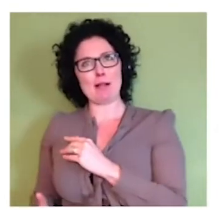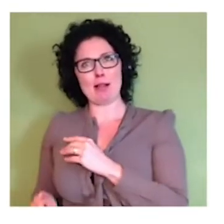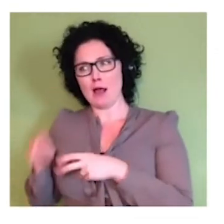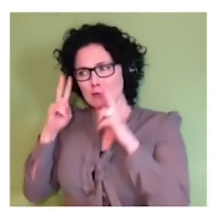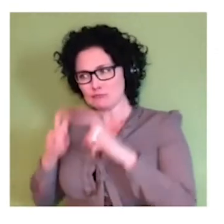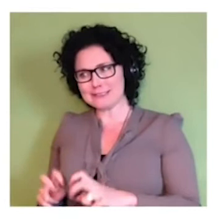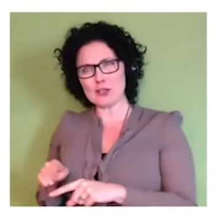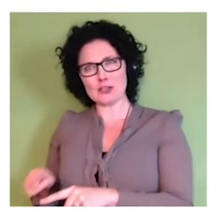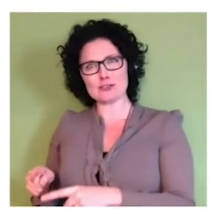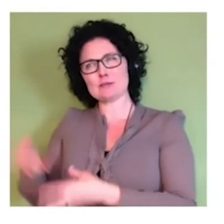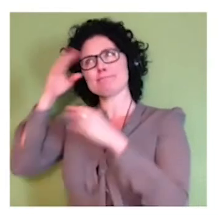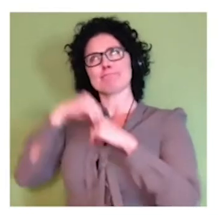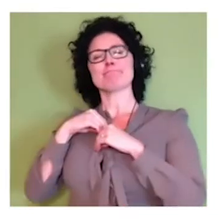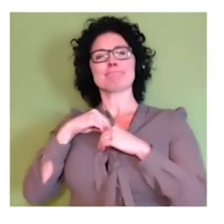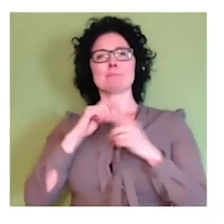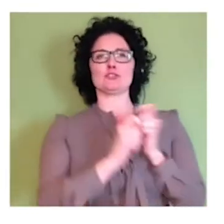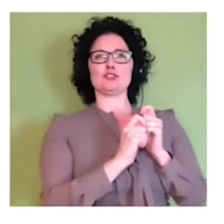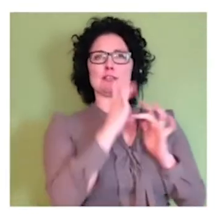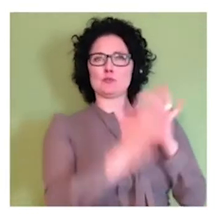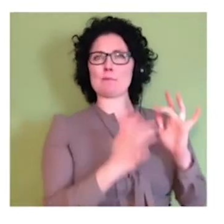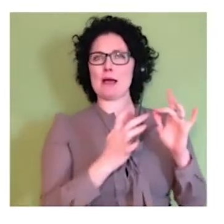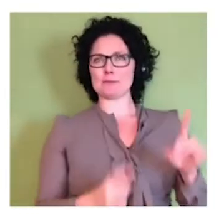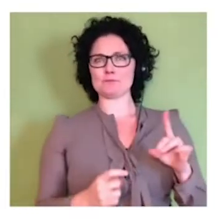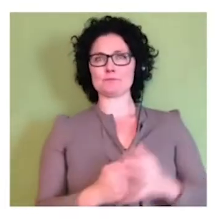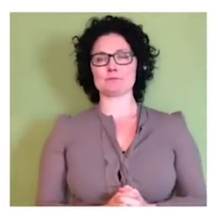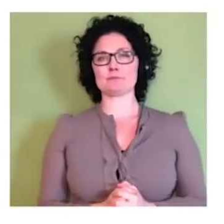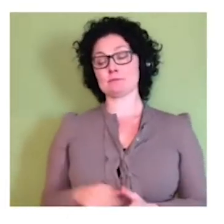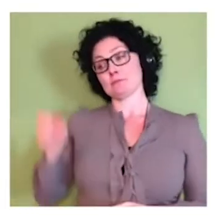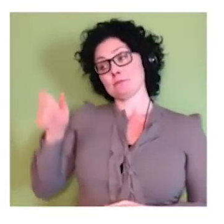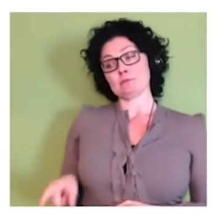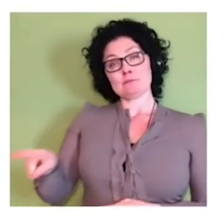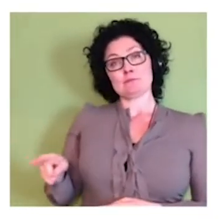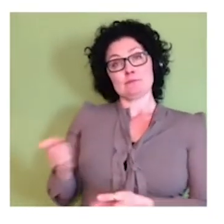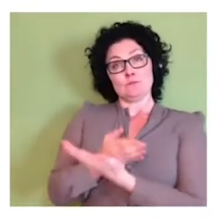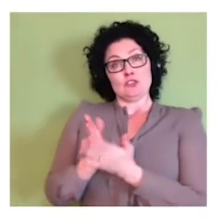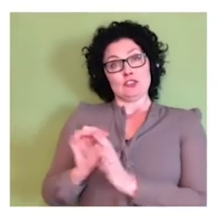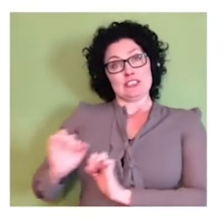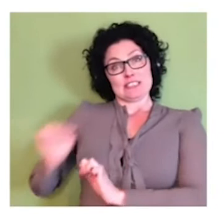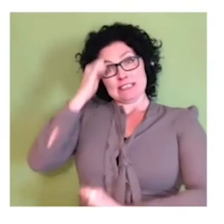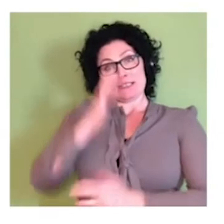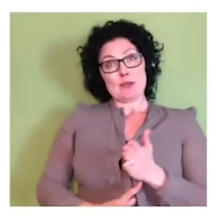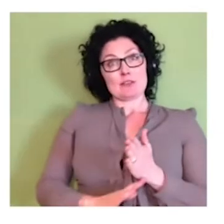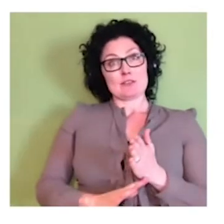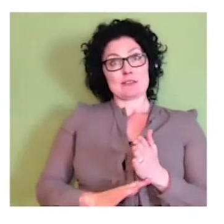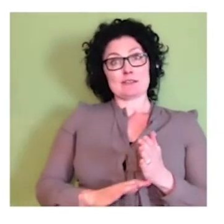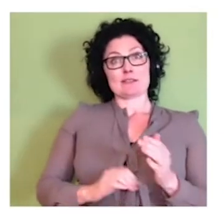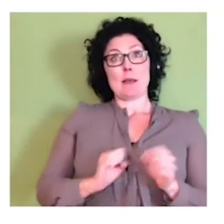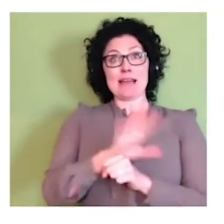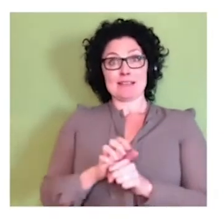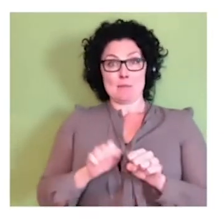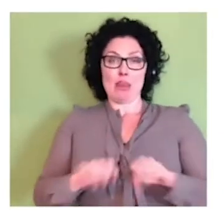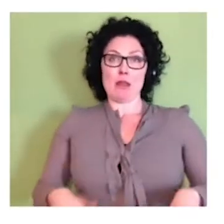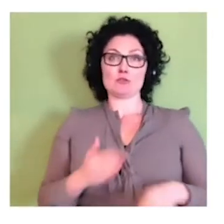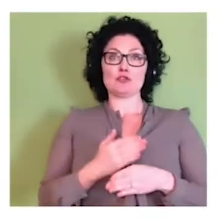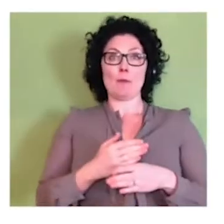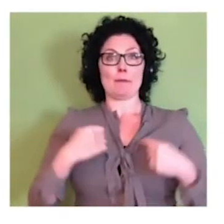So one participant shared his experience after losing work as a result of the pandemic. I would like to think my visual impairment